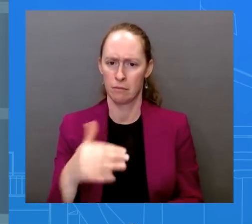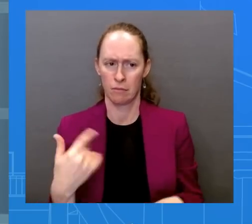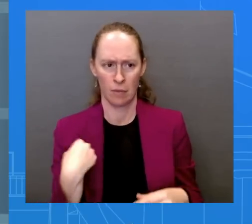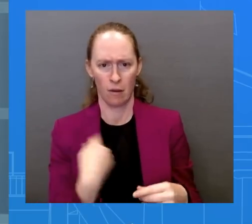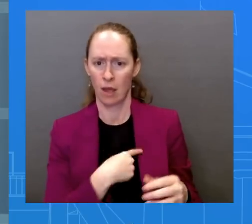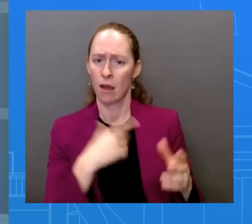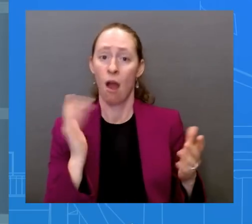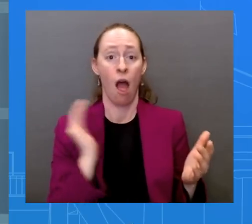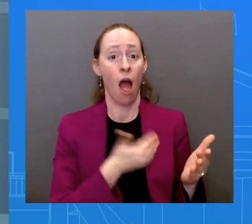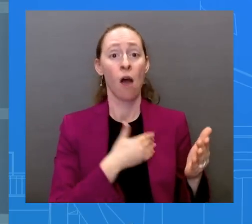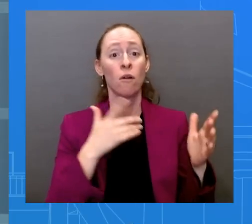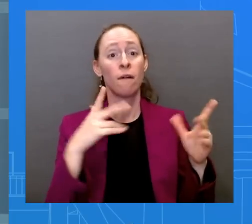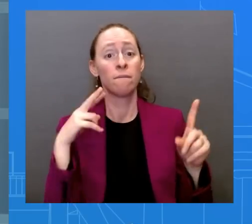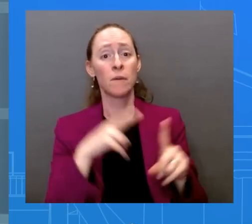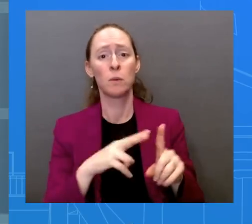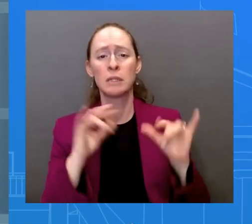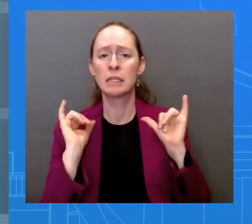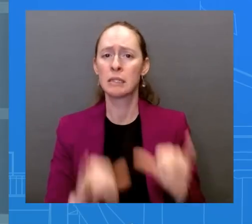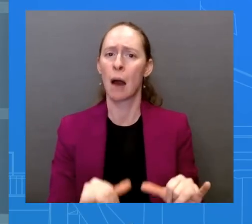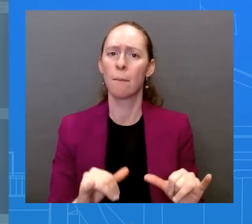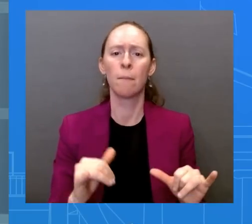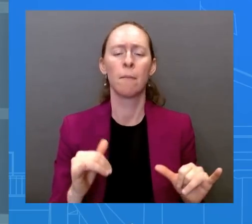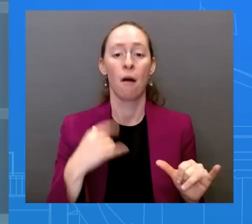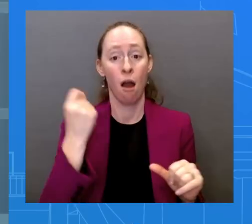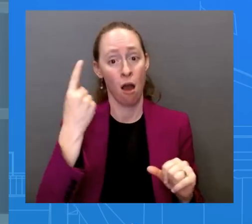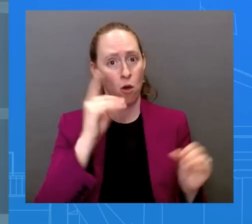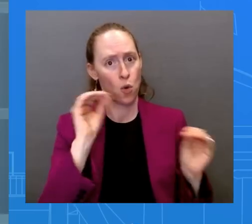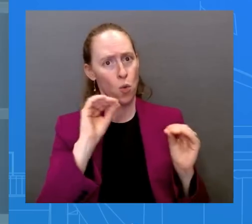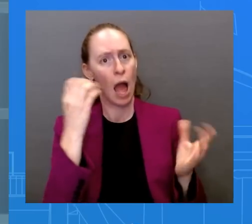it, but we take this incredibly seriously.